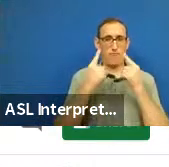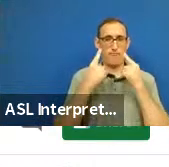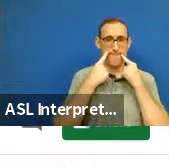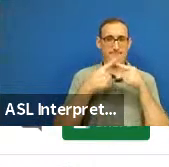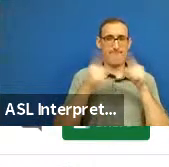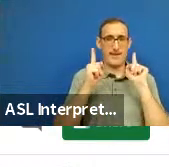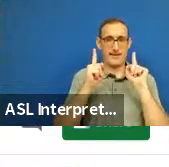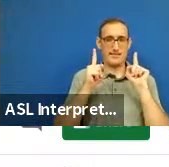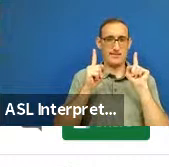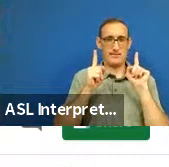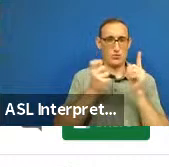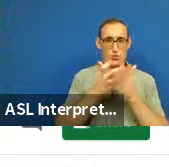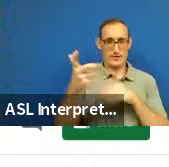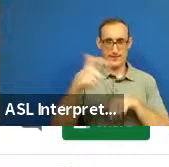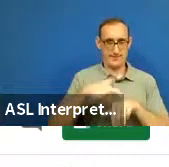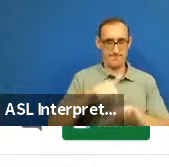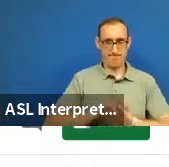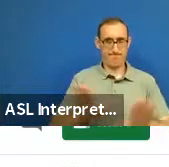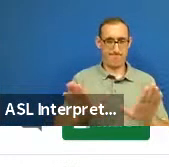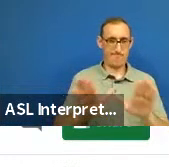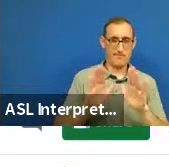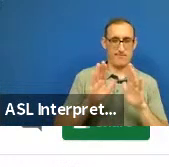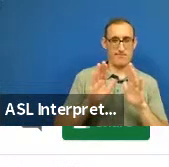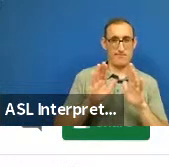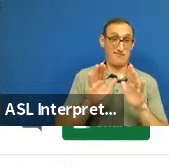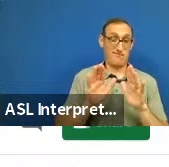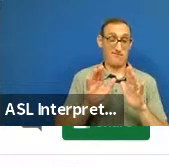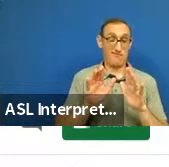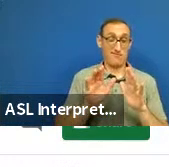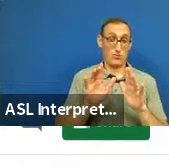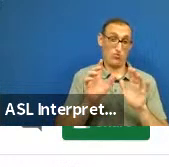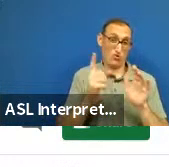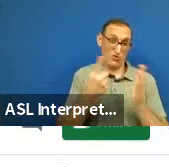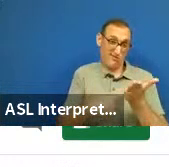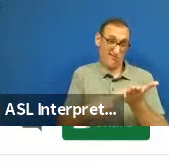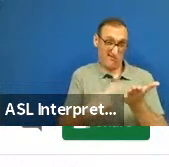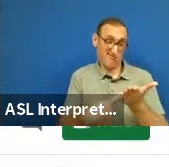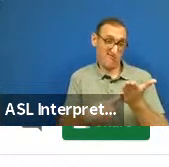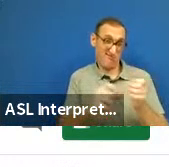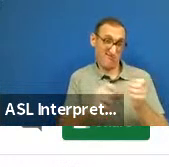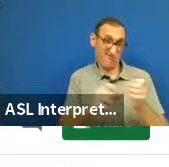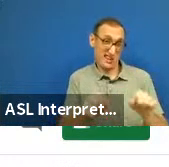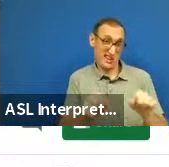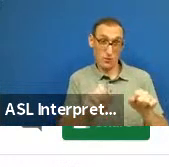open the floor for any other interpretations, thoughts,